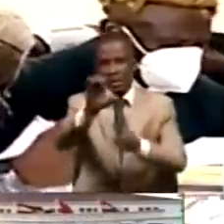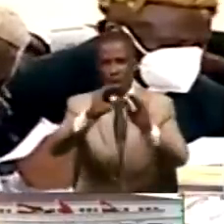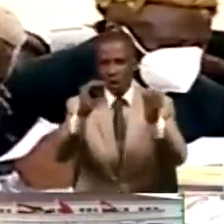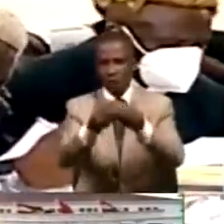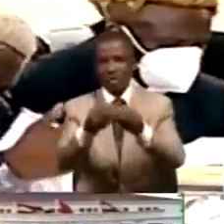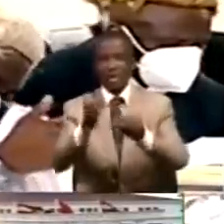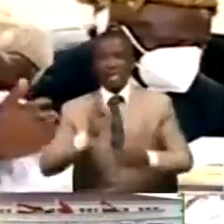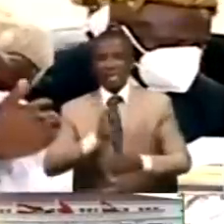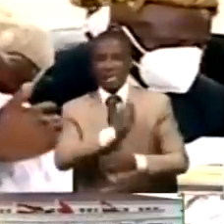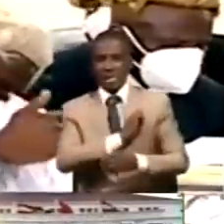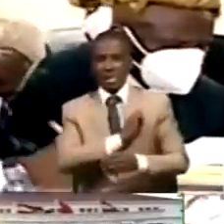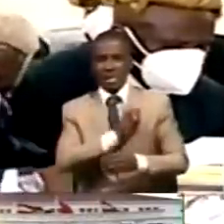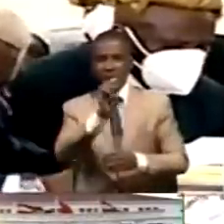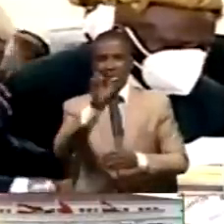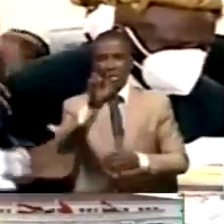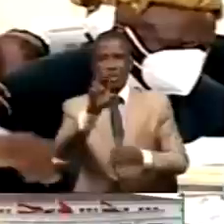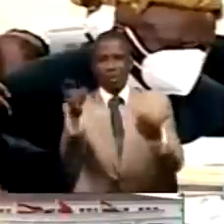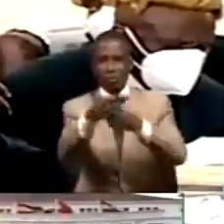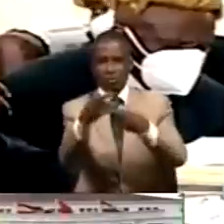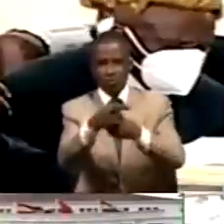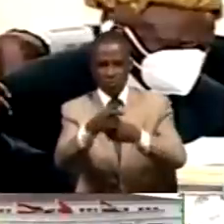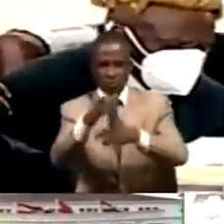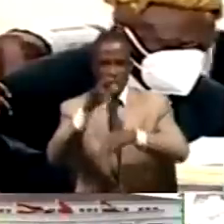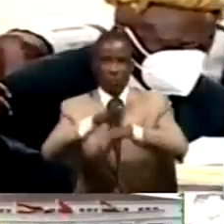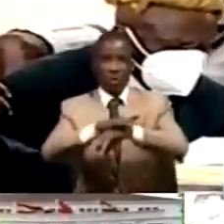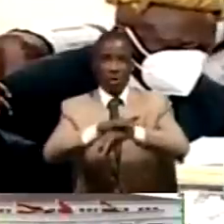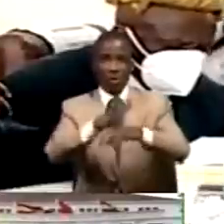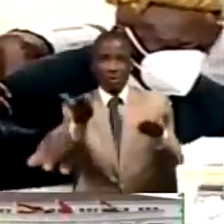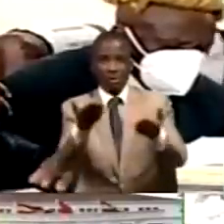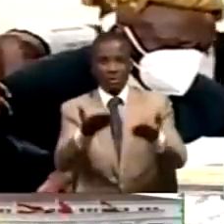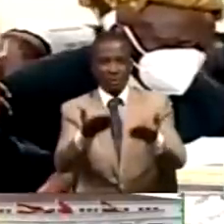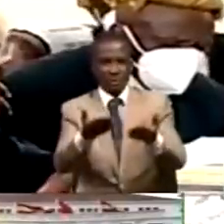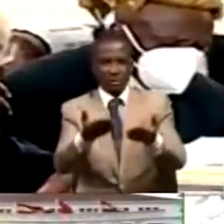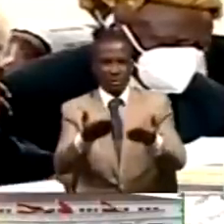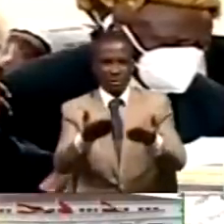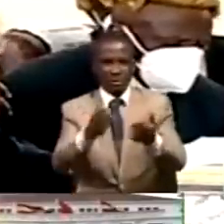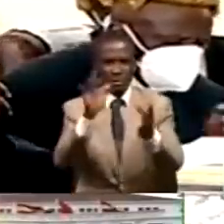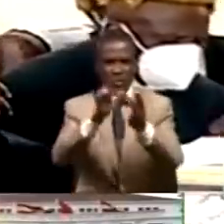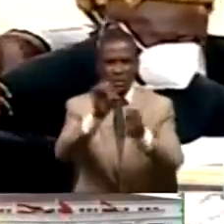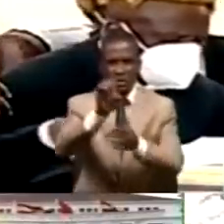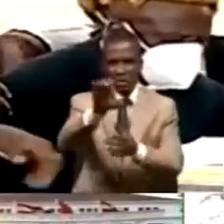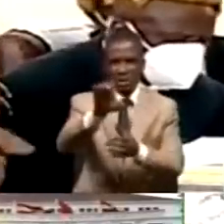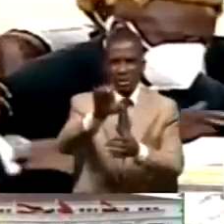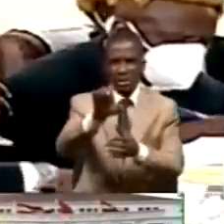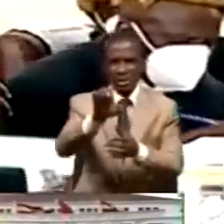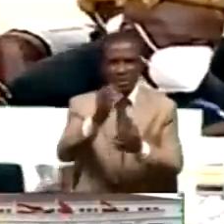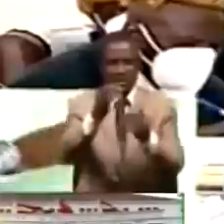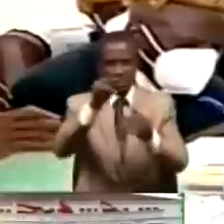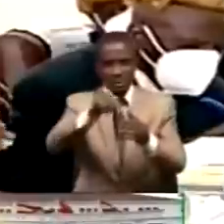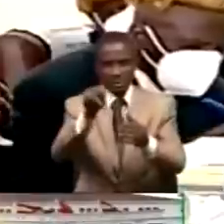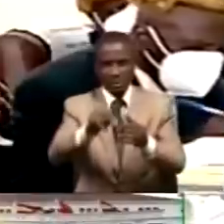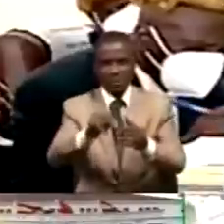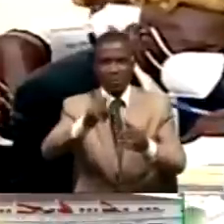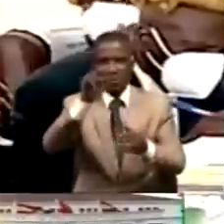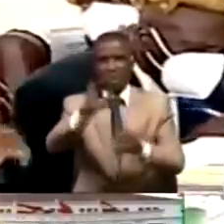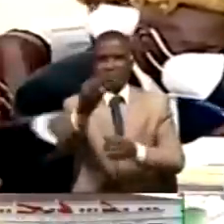officials in the strong room on the 9th that on behalf of my colleagues and myself, I sought to consult with the EC. The attorney also needed to receive feedback